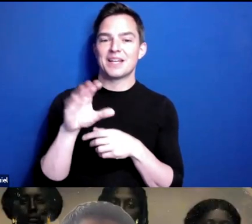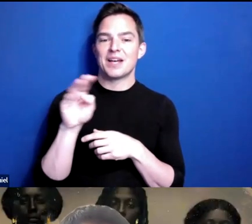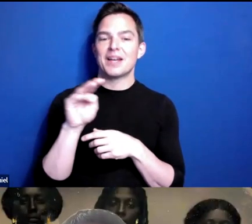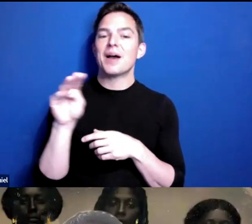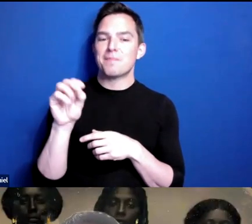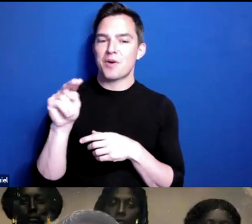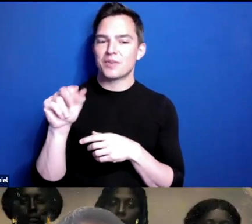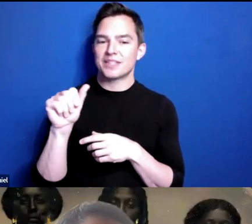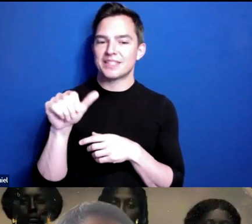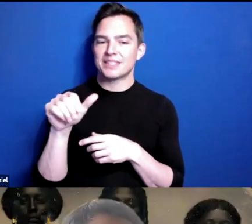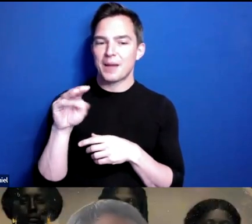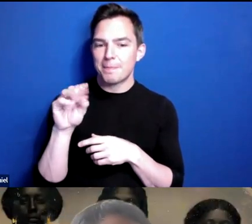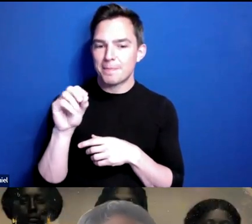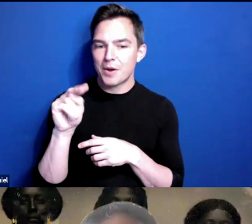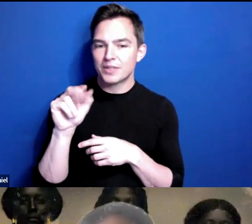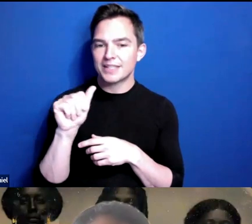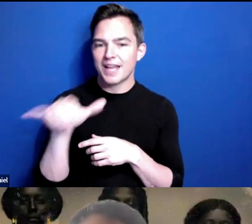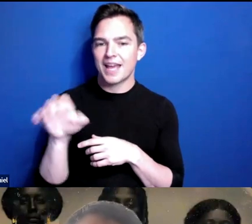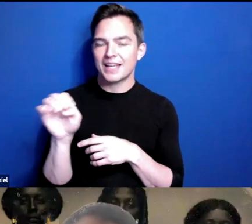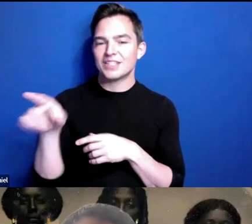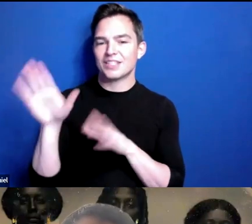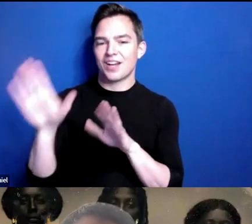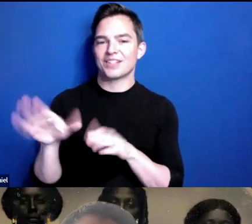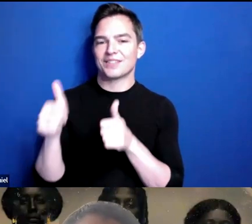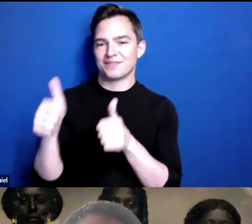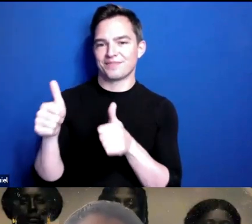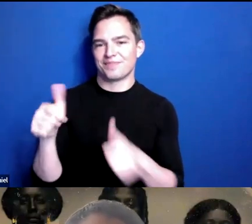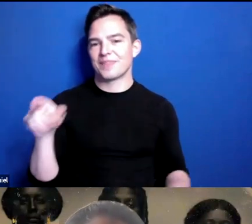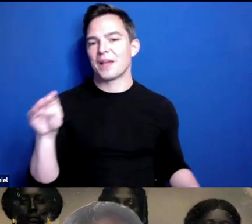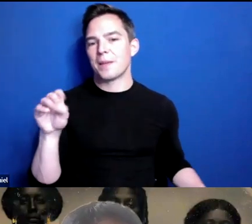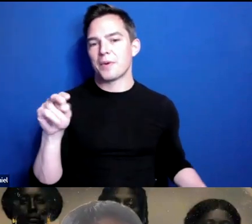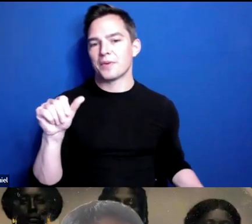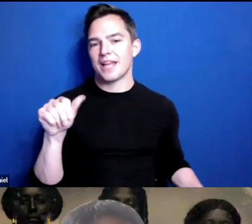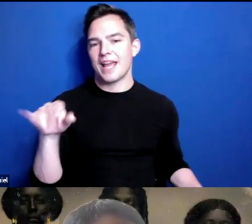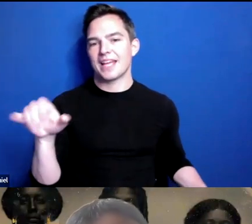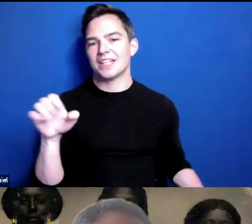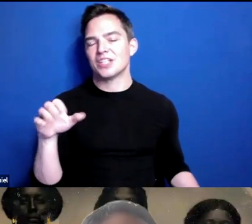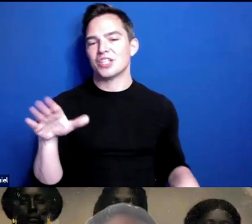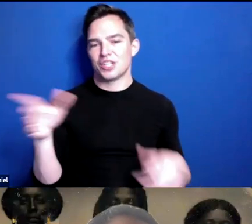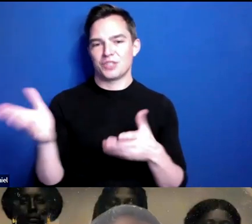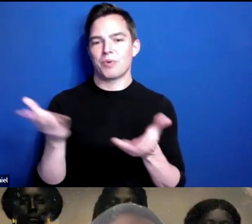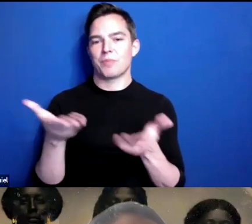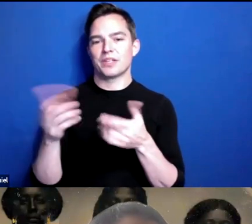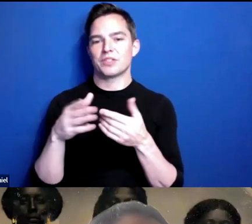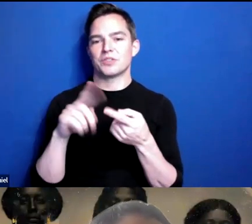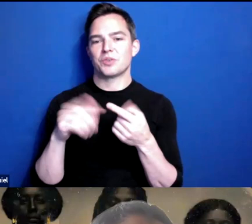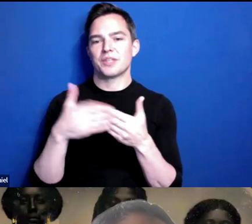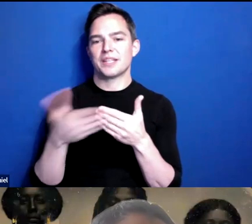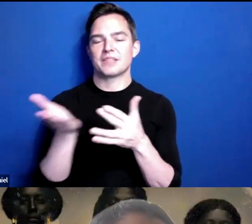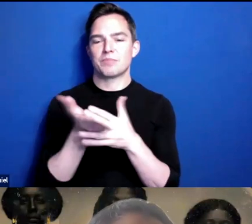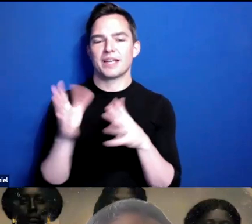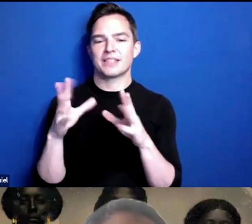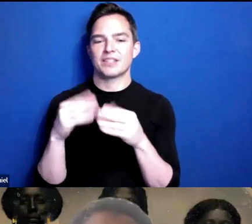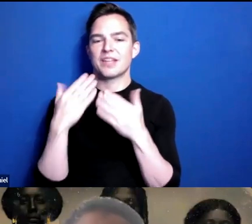is awesome. And so Monet will take us and move us into the next break session. And so thank